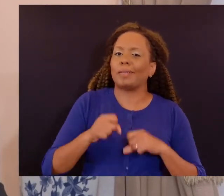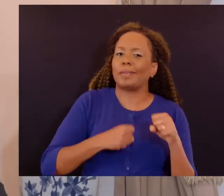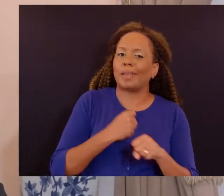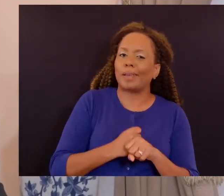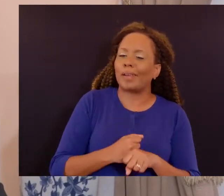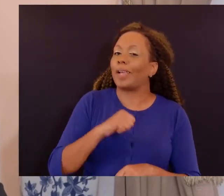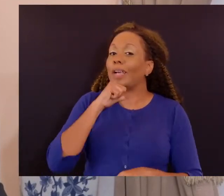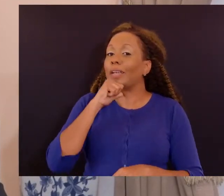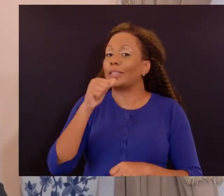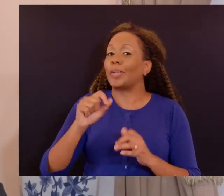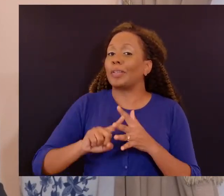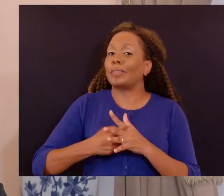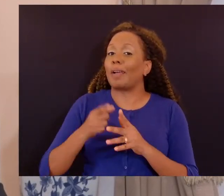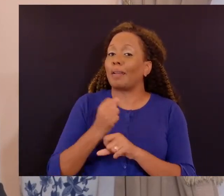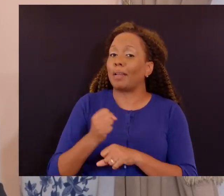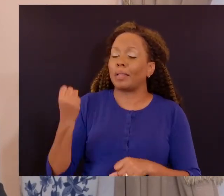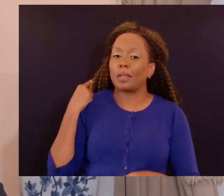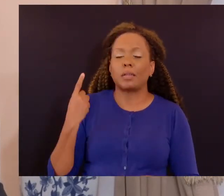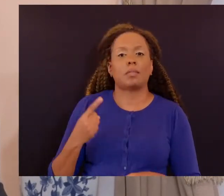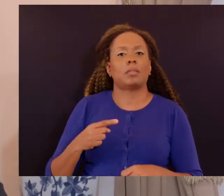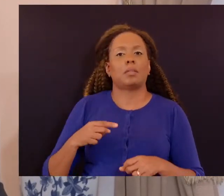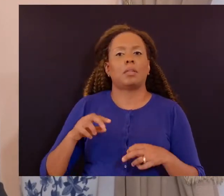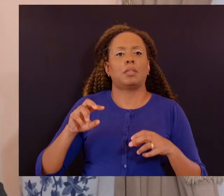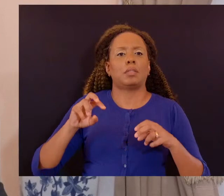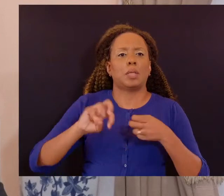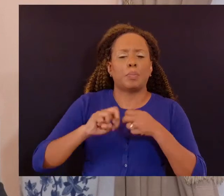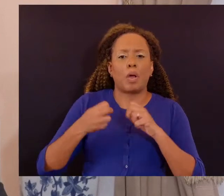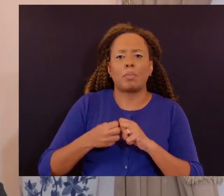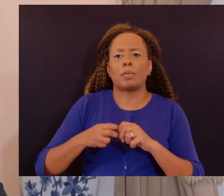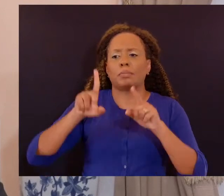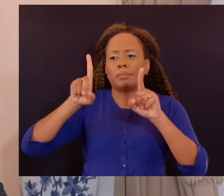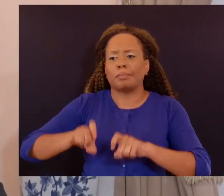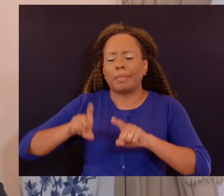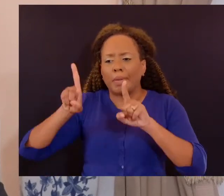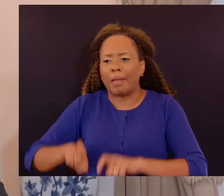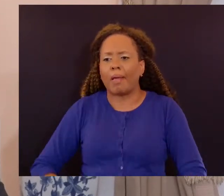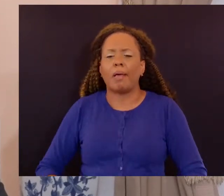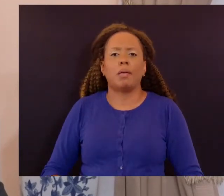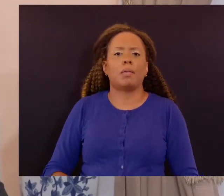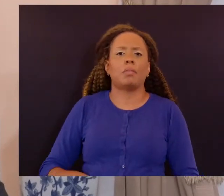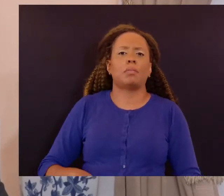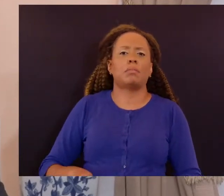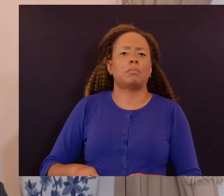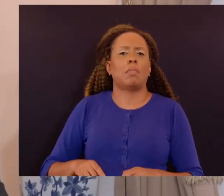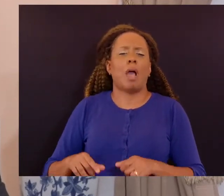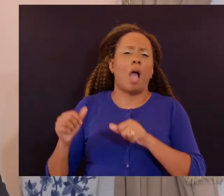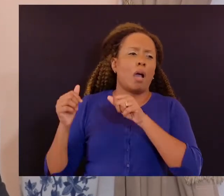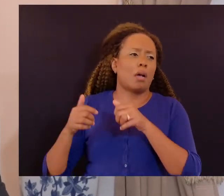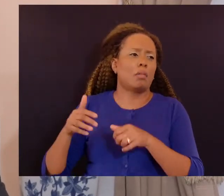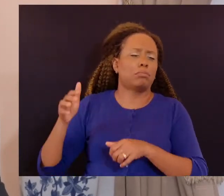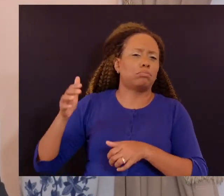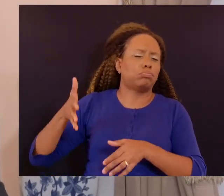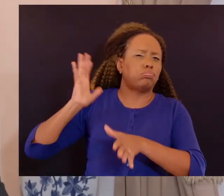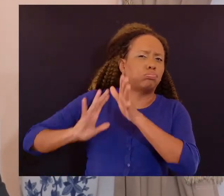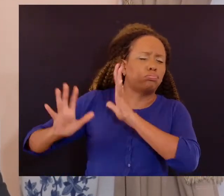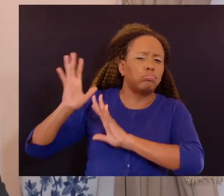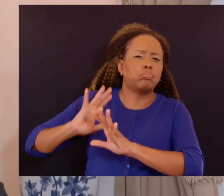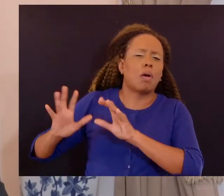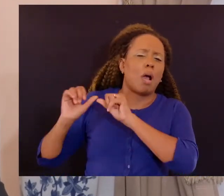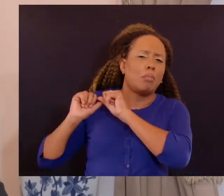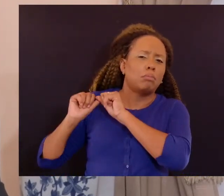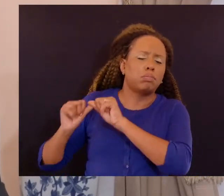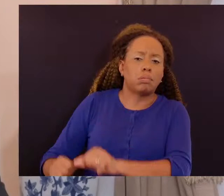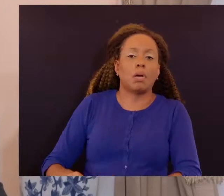way, because it is not sufficient for us to believe that we can continue to perpetuate some schools as being better